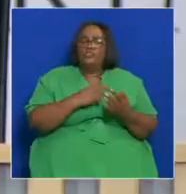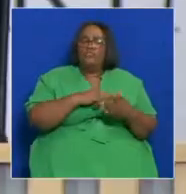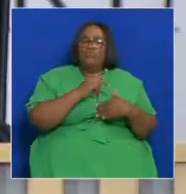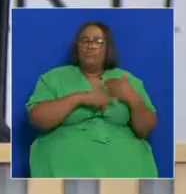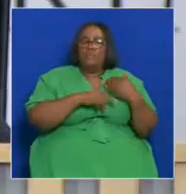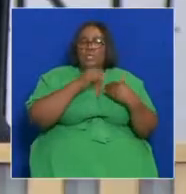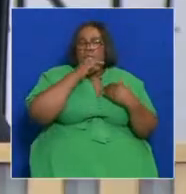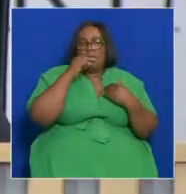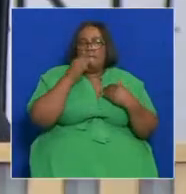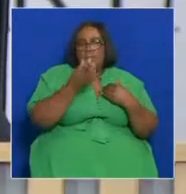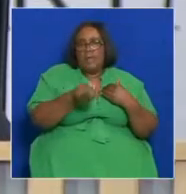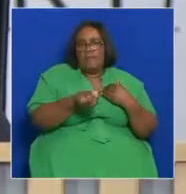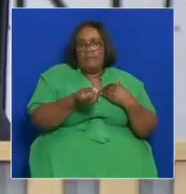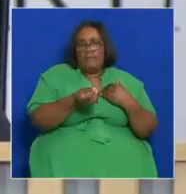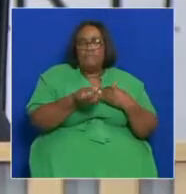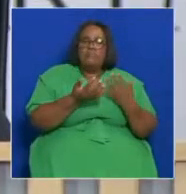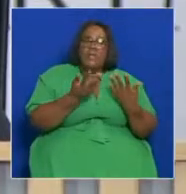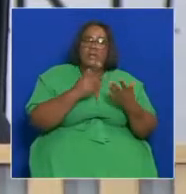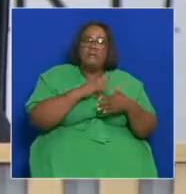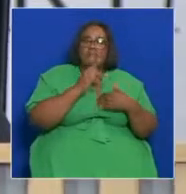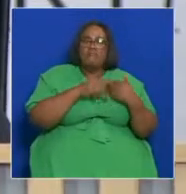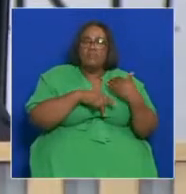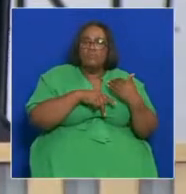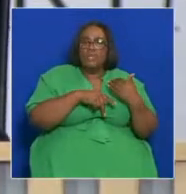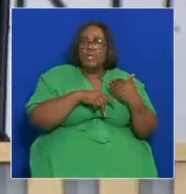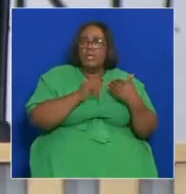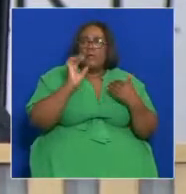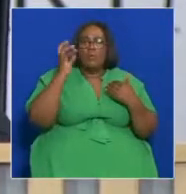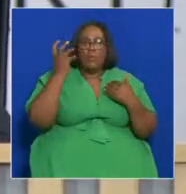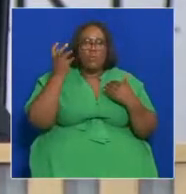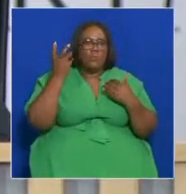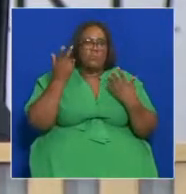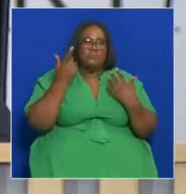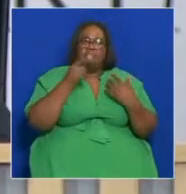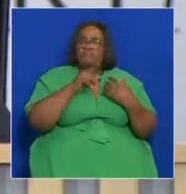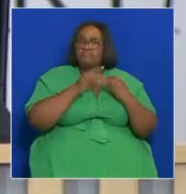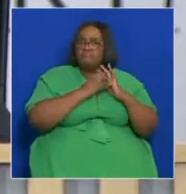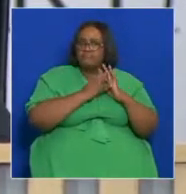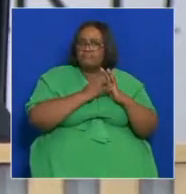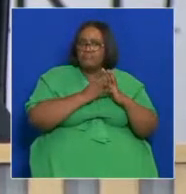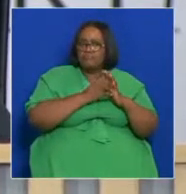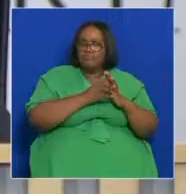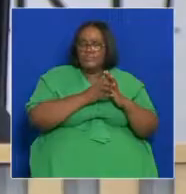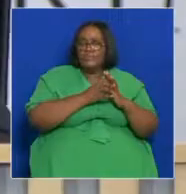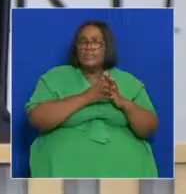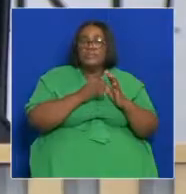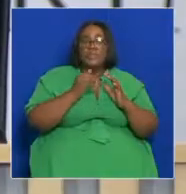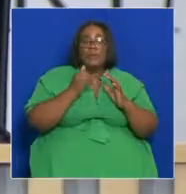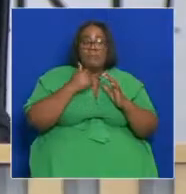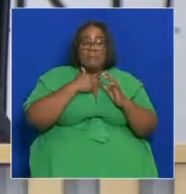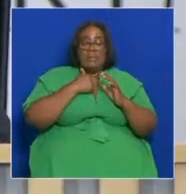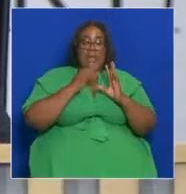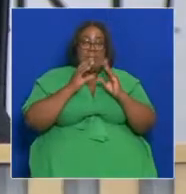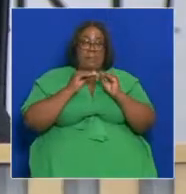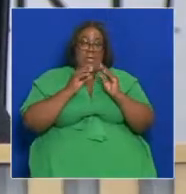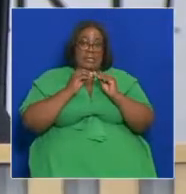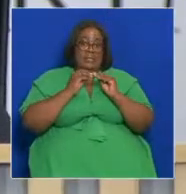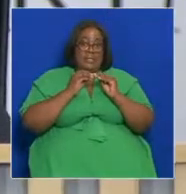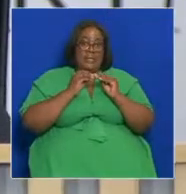it will be Project Golden, for instance, in this case. So when I have a meeting with project managers, then I ask